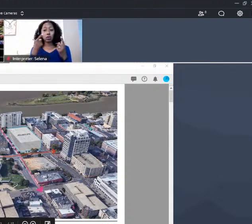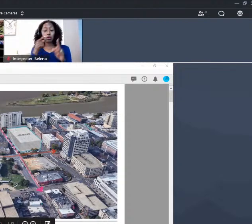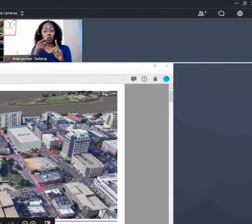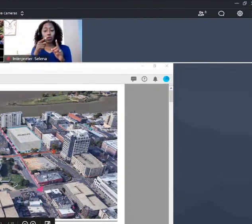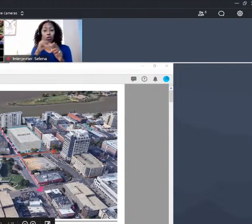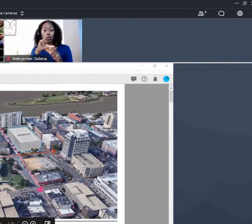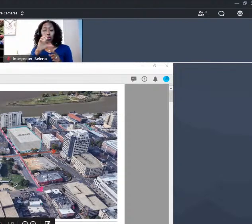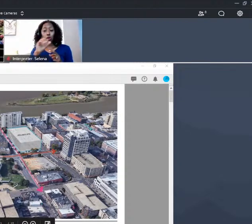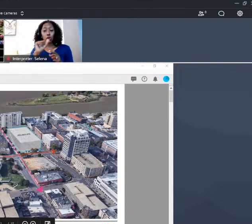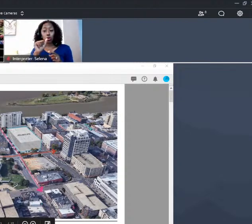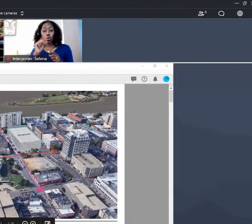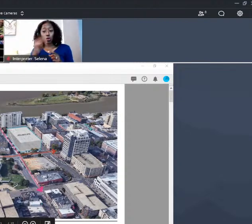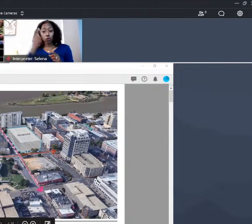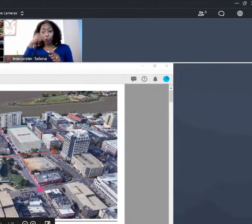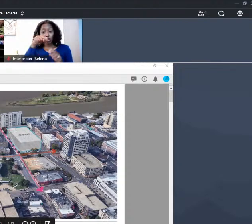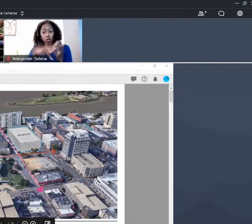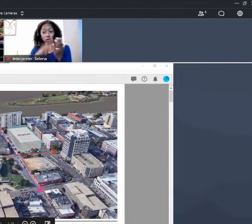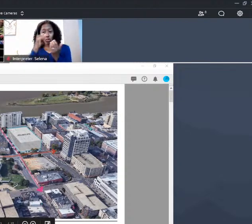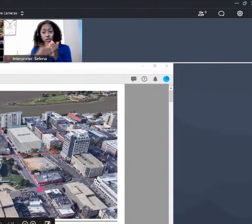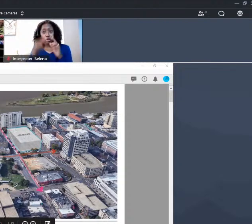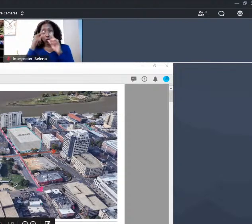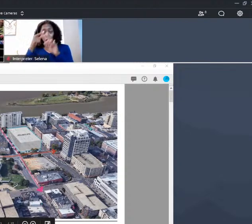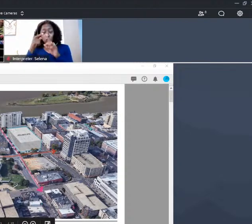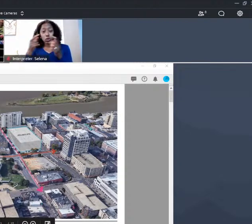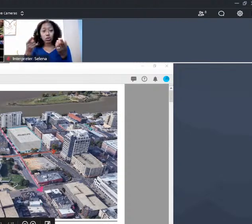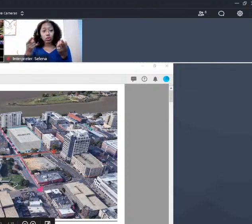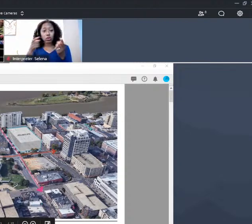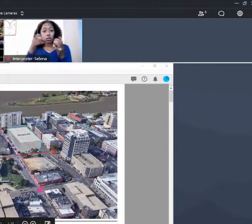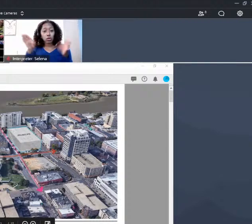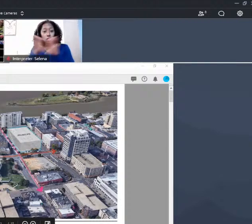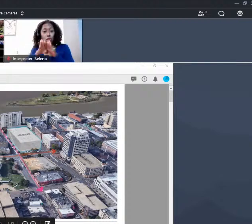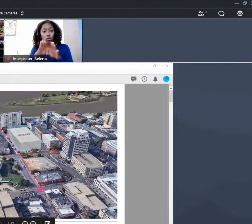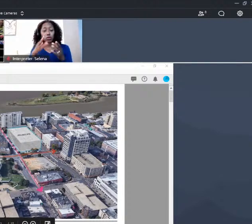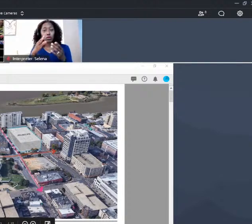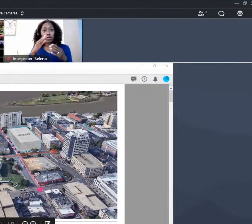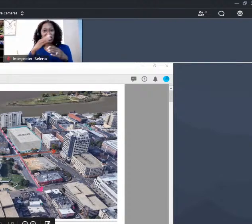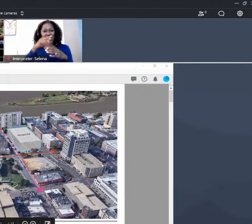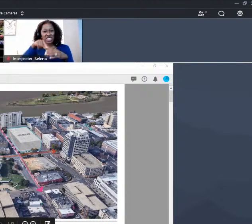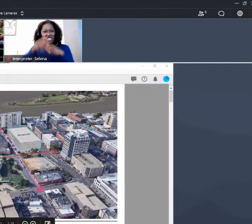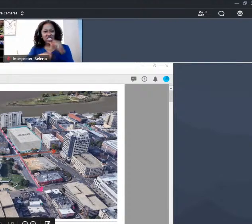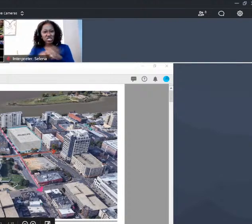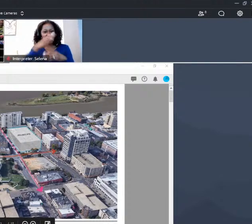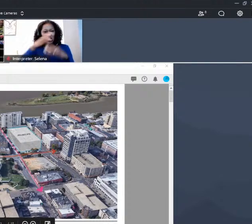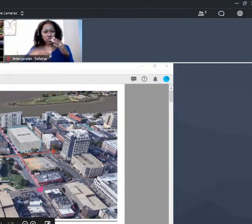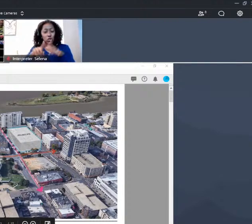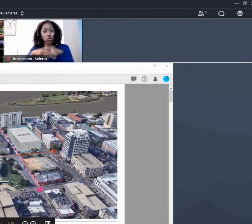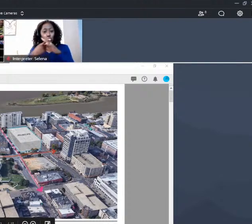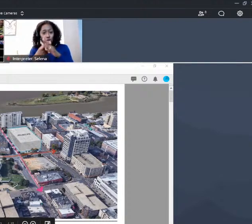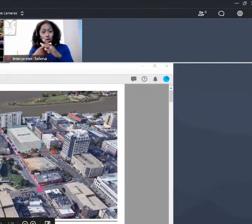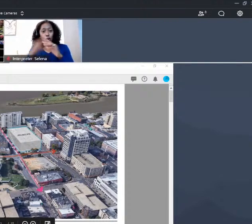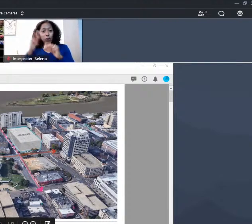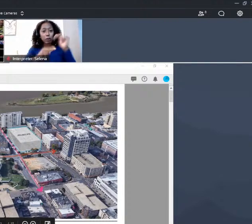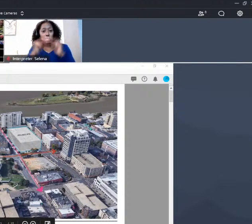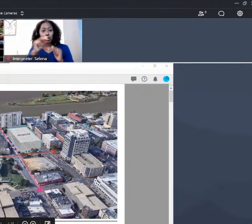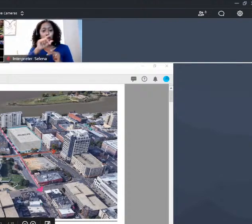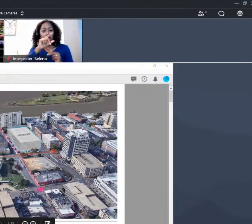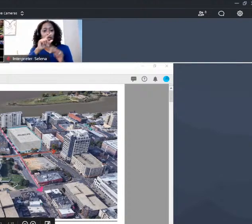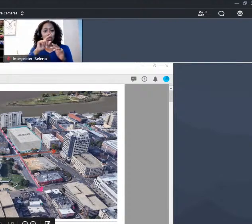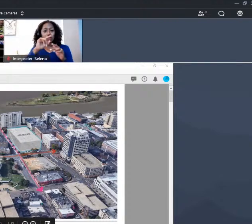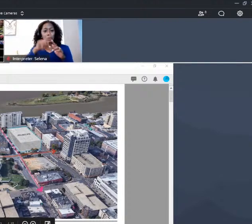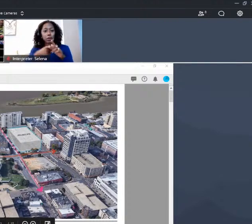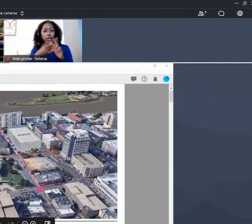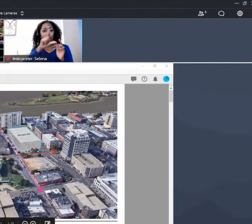project by the end of the year, starting construction by the top of 2022, and we have